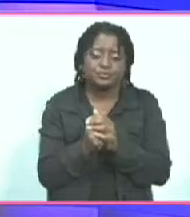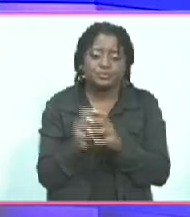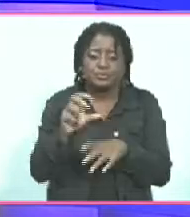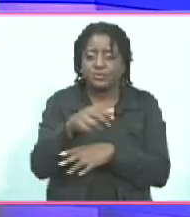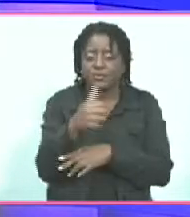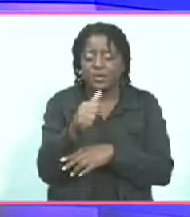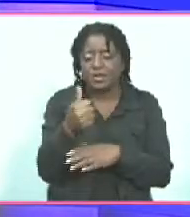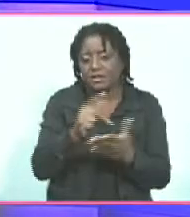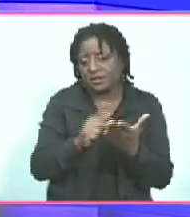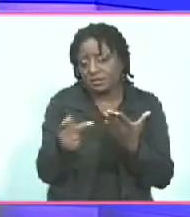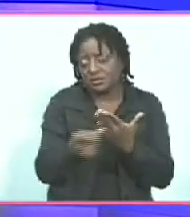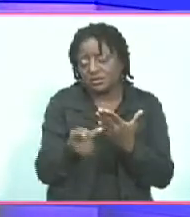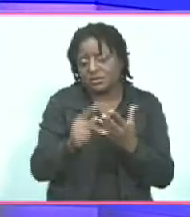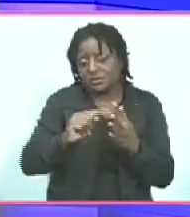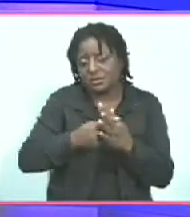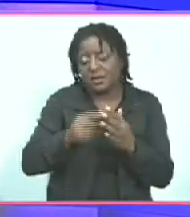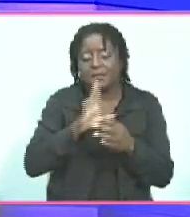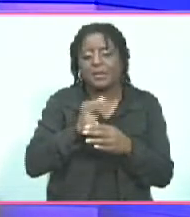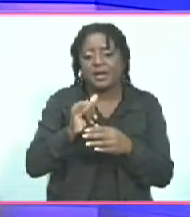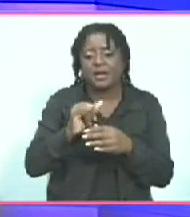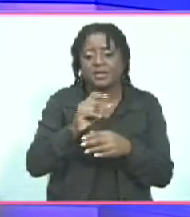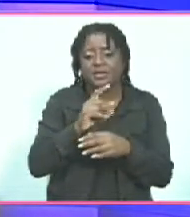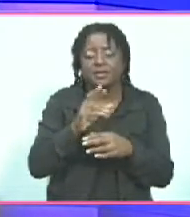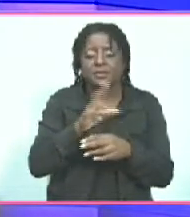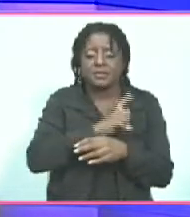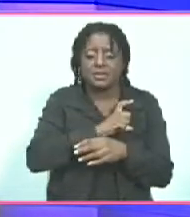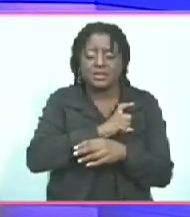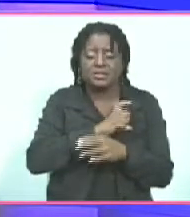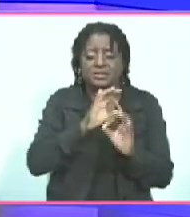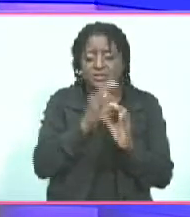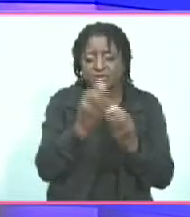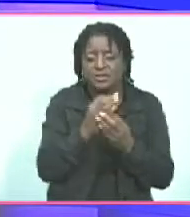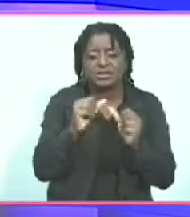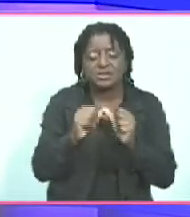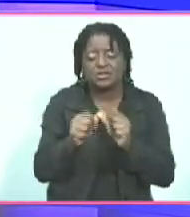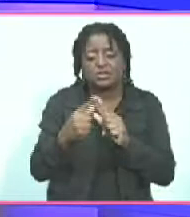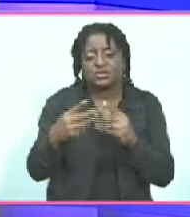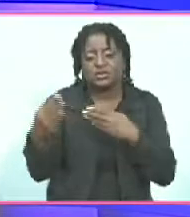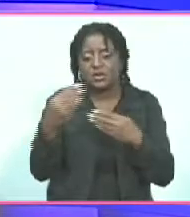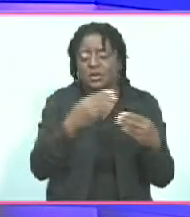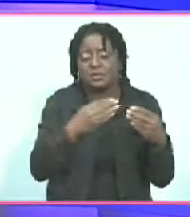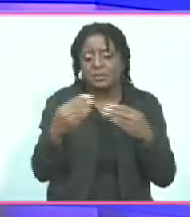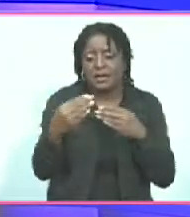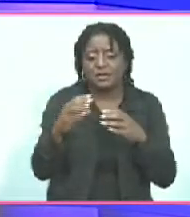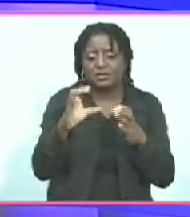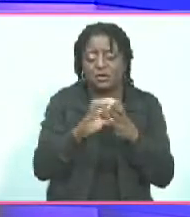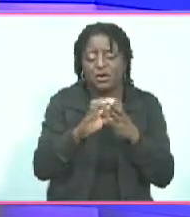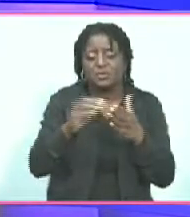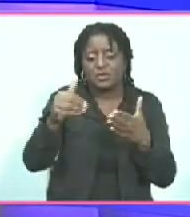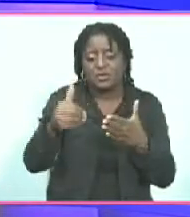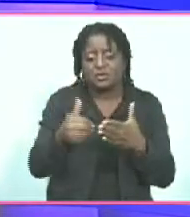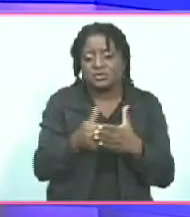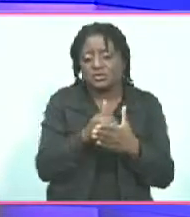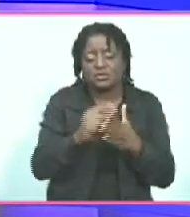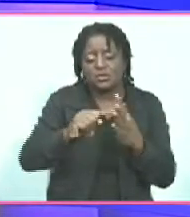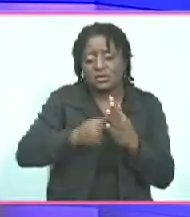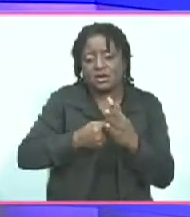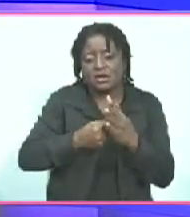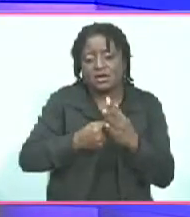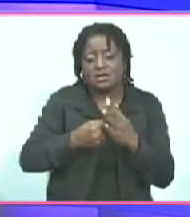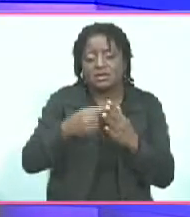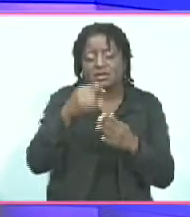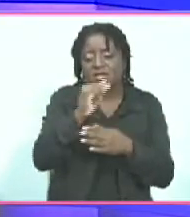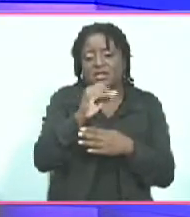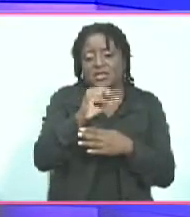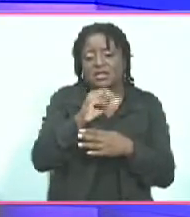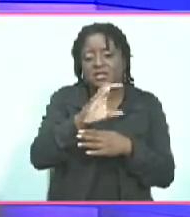Another initiative implemented by the Royal Bahamas Police Force that continues to combat crime is the newly launched incident room. Although it is less than